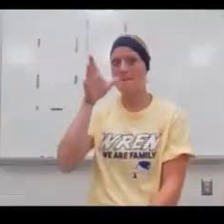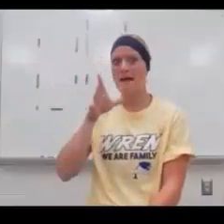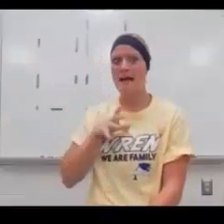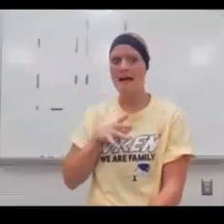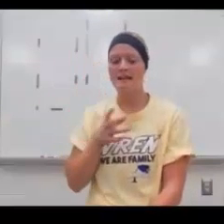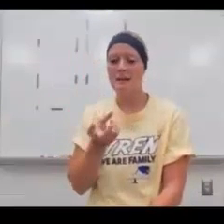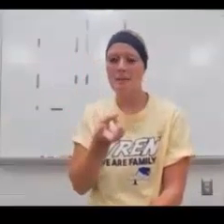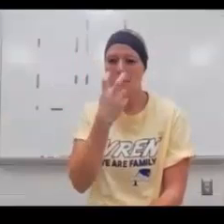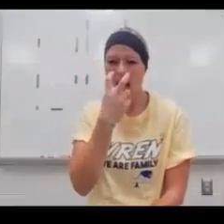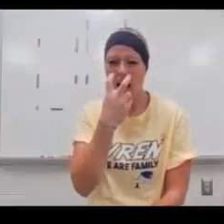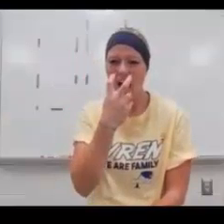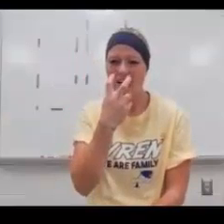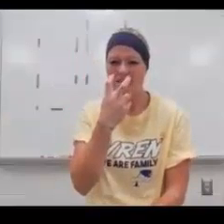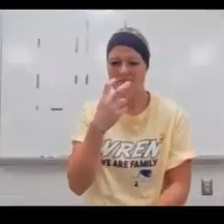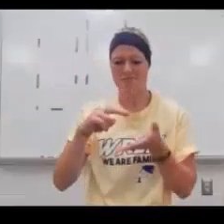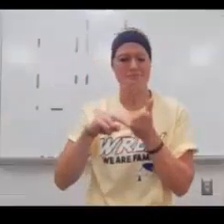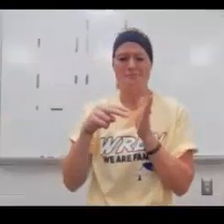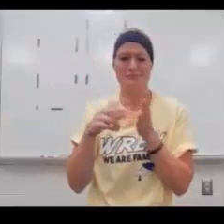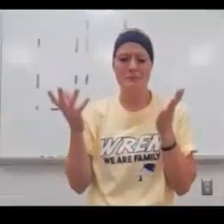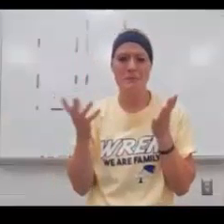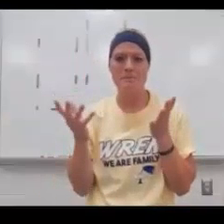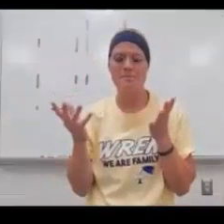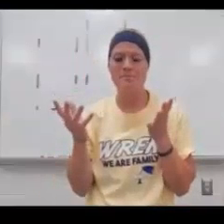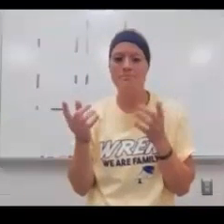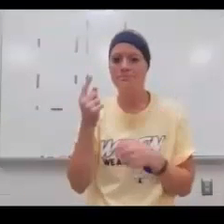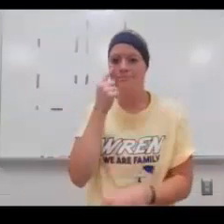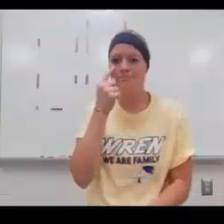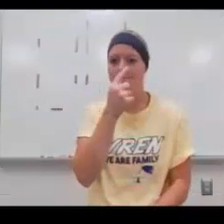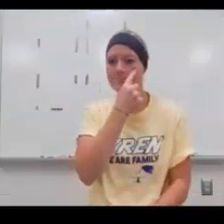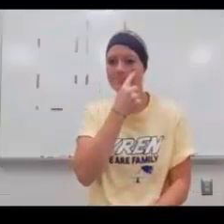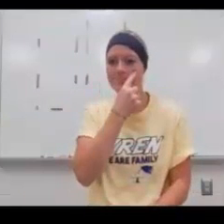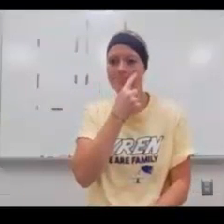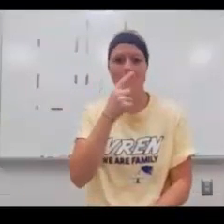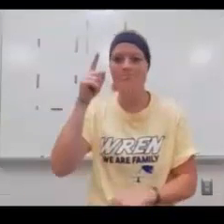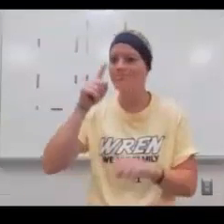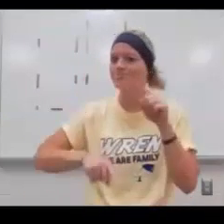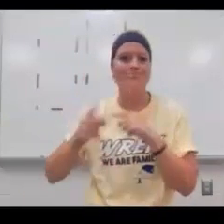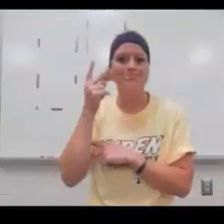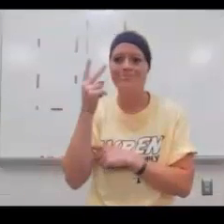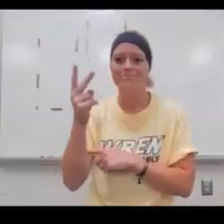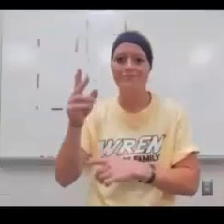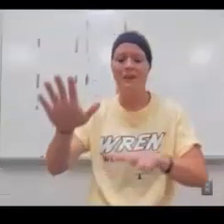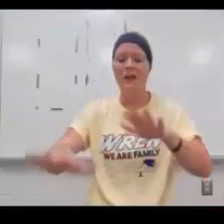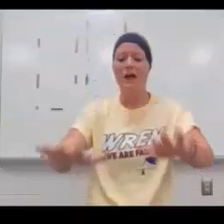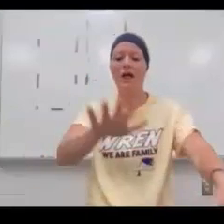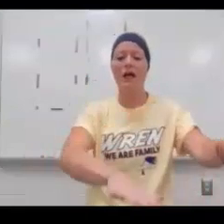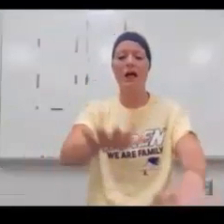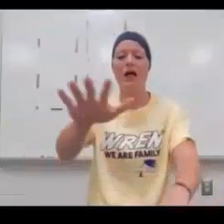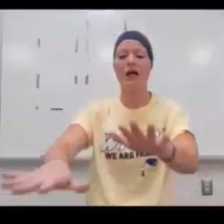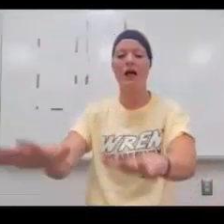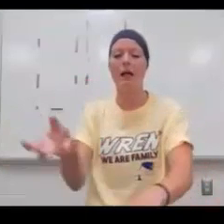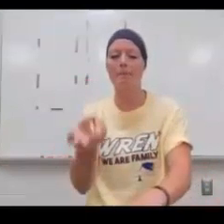So who's this? This man is blind. What does that mean? It means his eyes